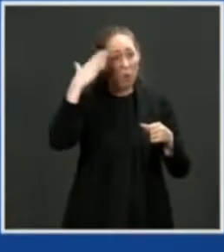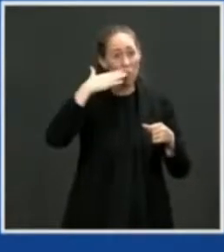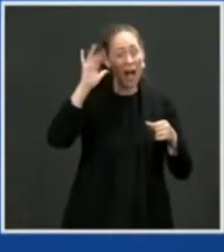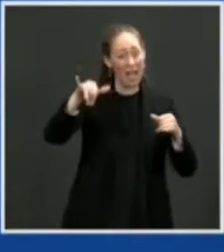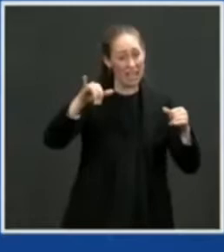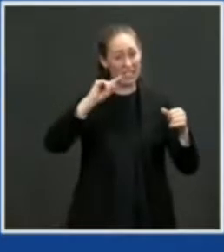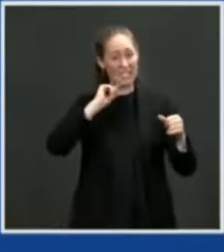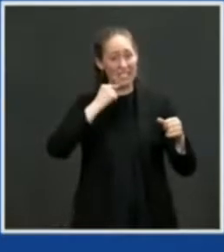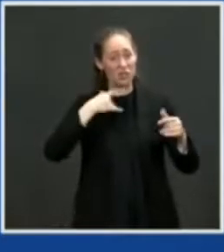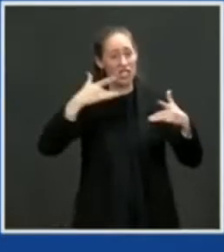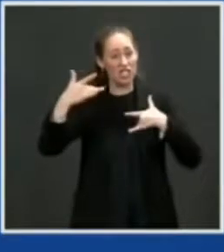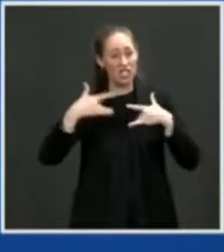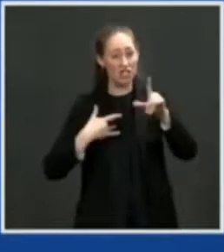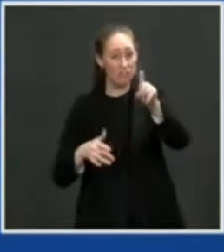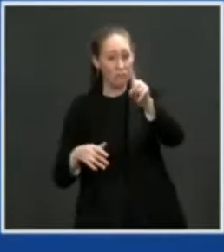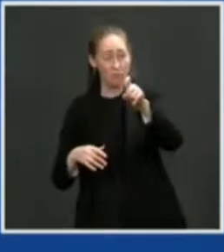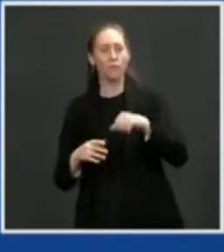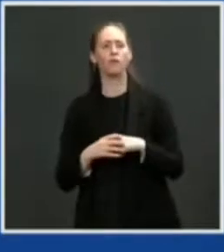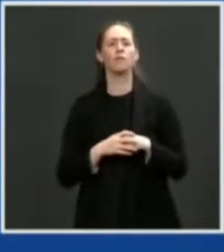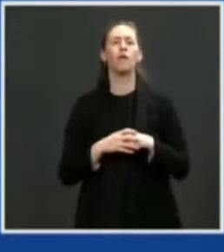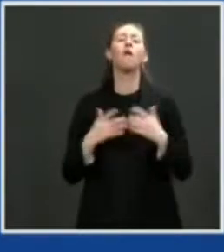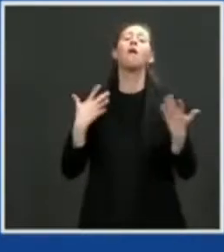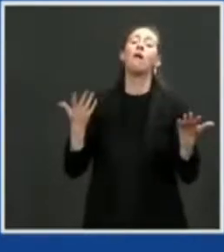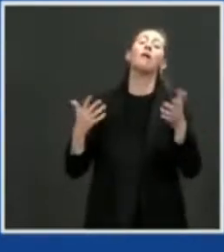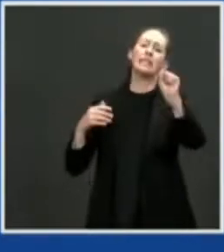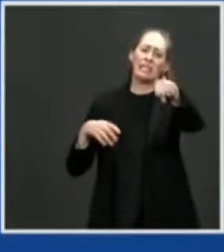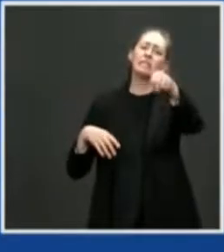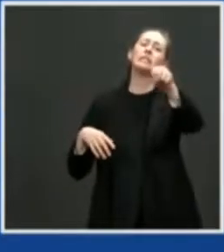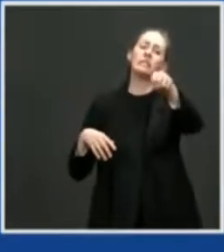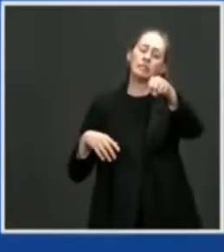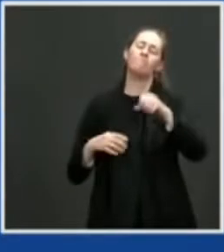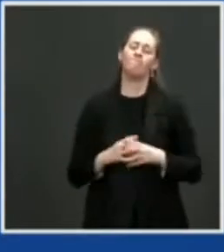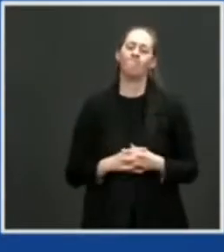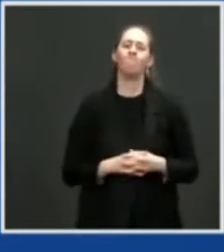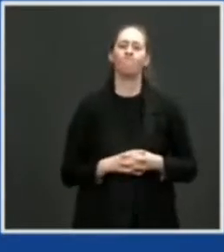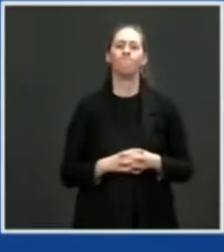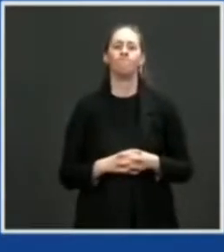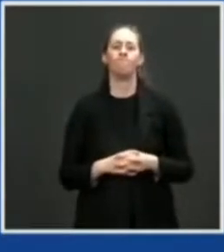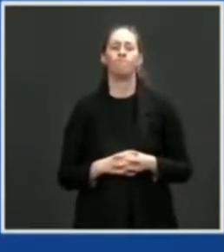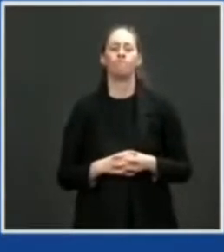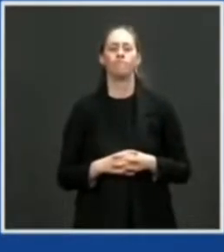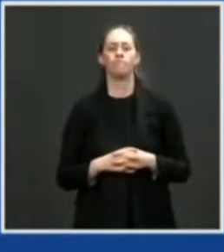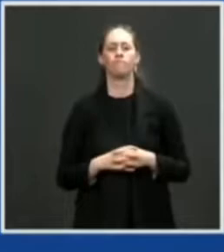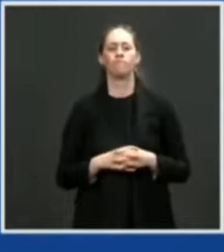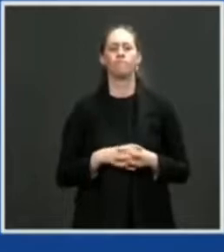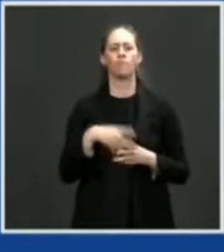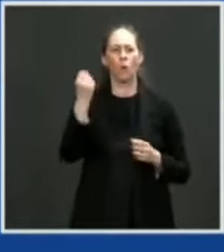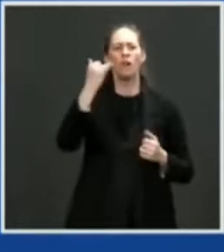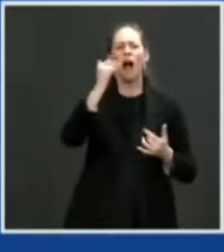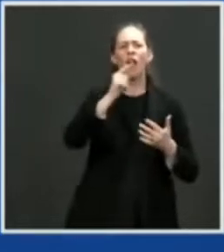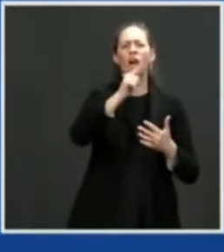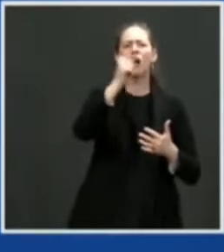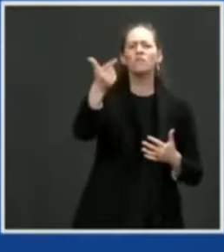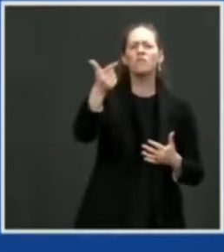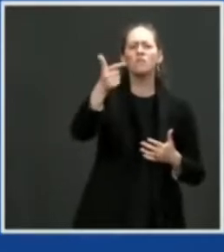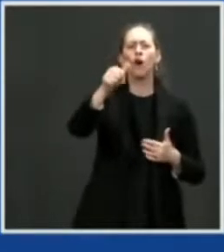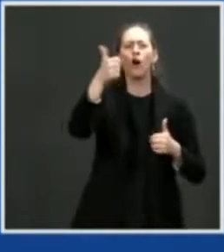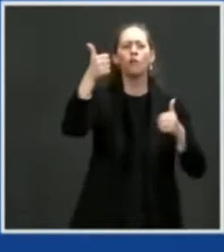Now I gotta say Obama's right. okay. You gotta make me live in his shadow. Nancy? He was my boss, okay?